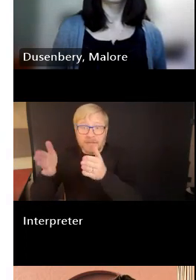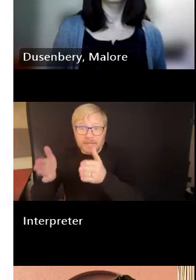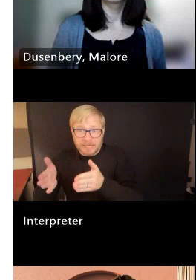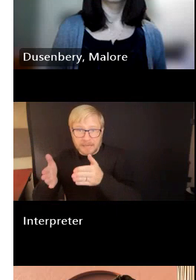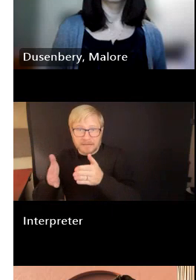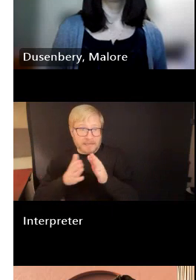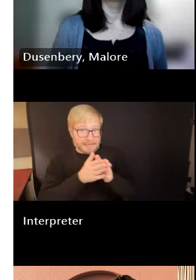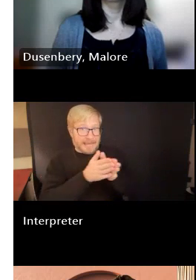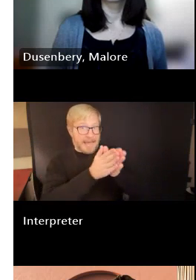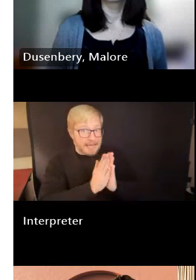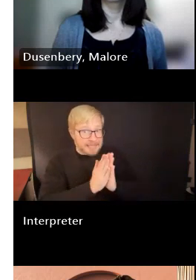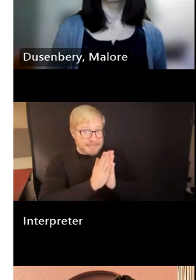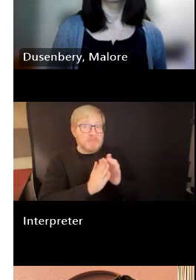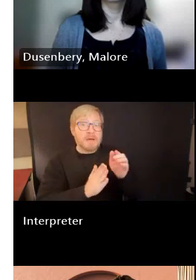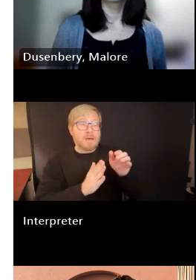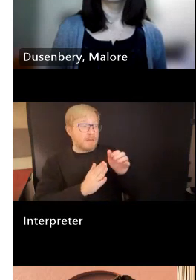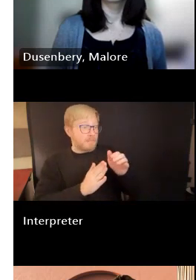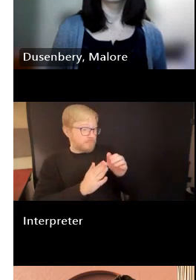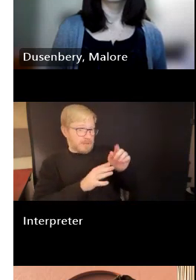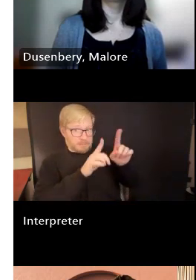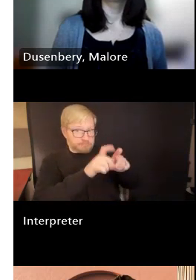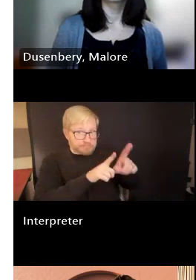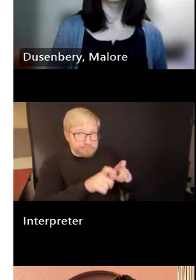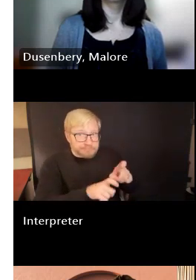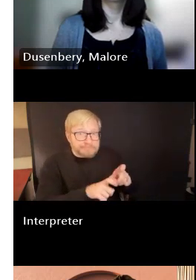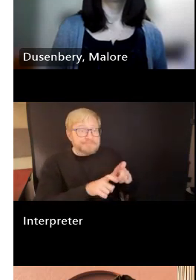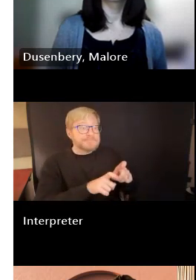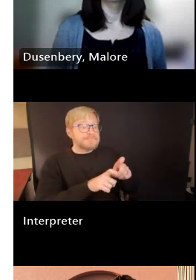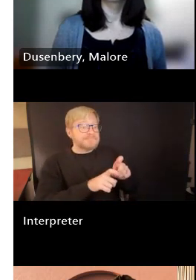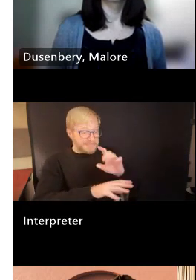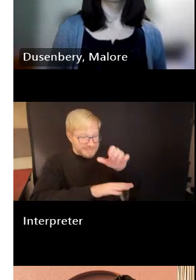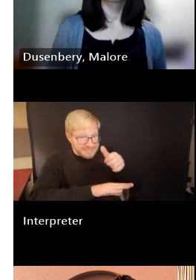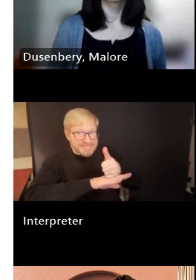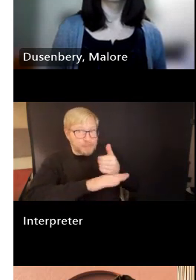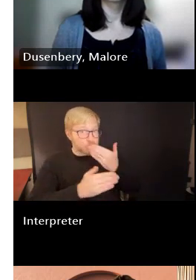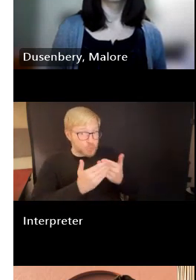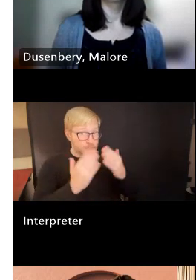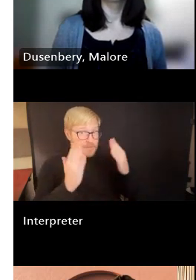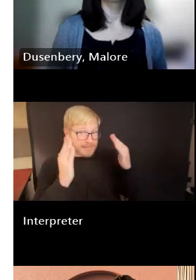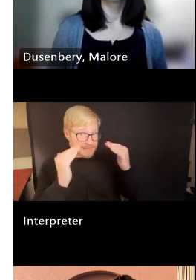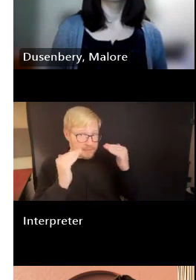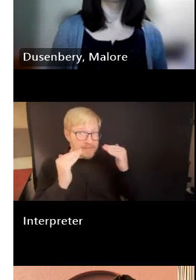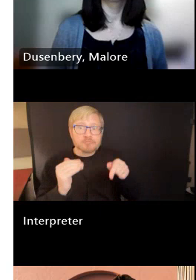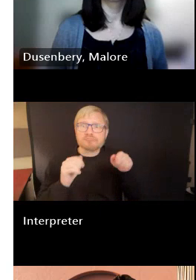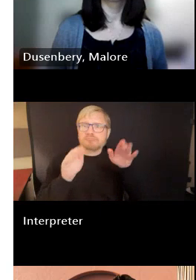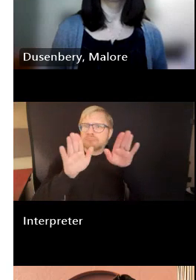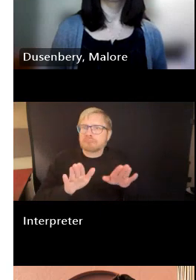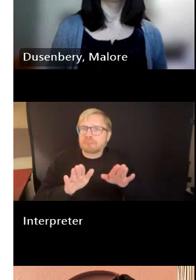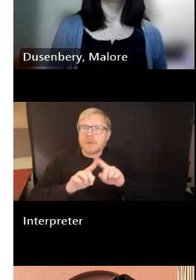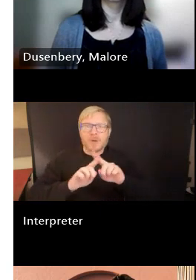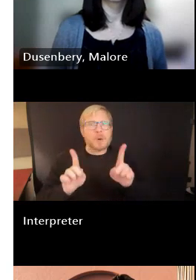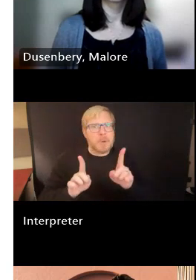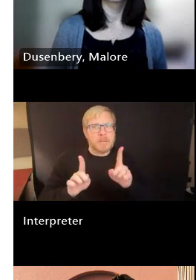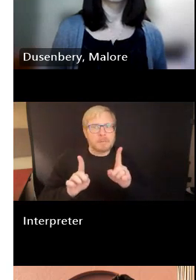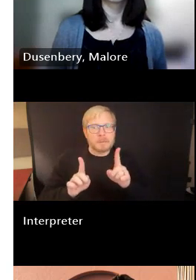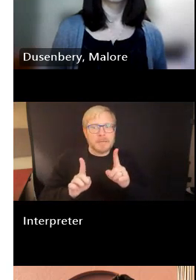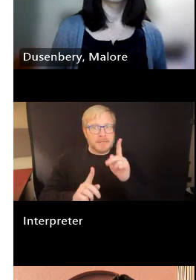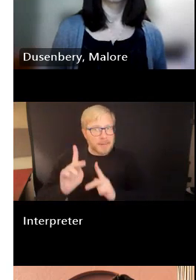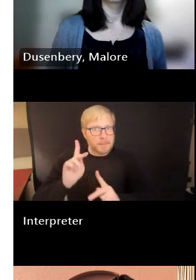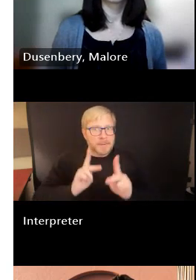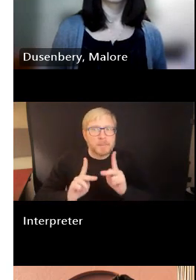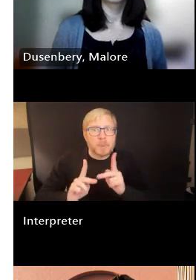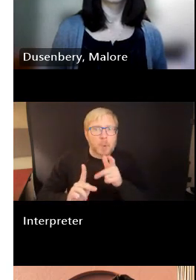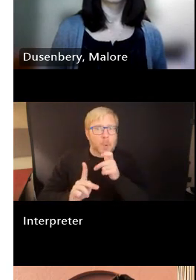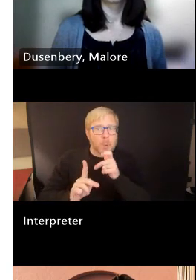they don't. So we just want to emphasize the importance of people, especially upfront in the formal system, to walk survivors through